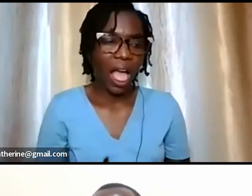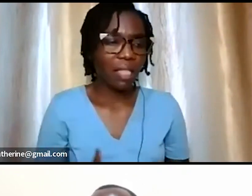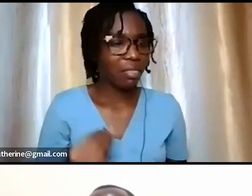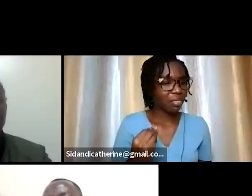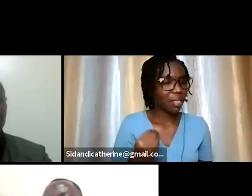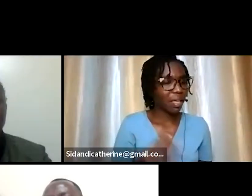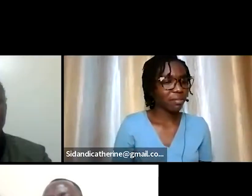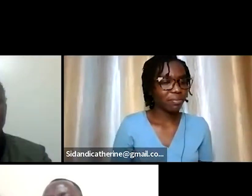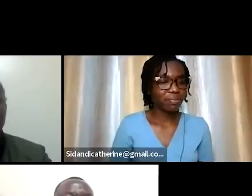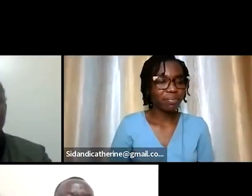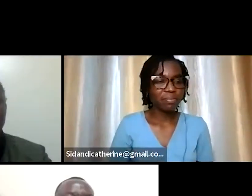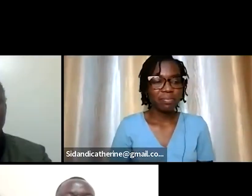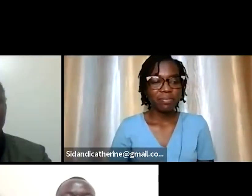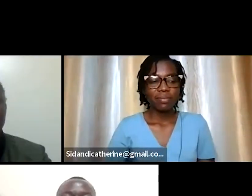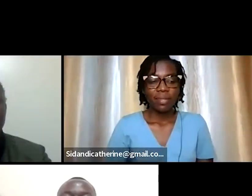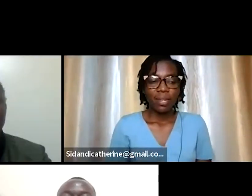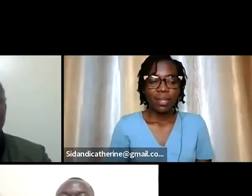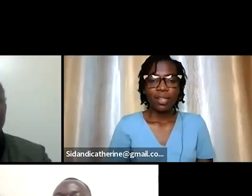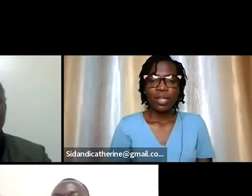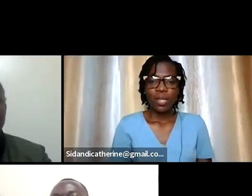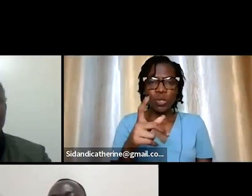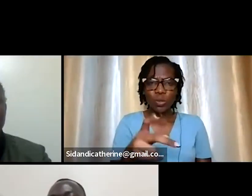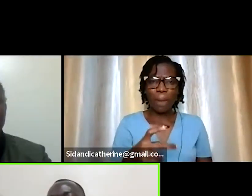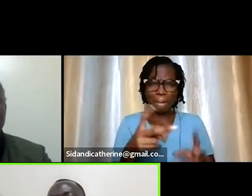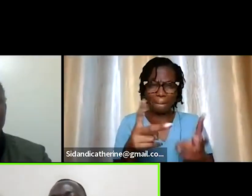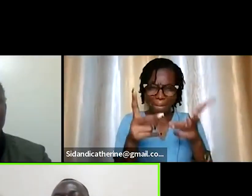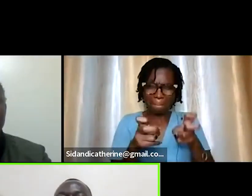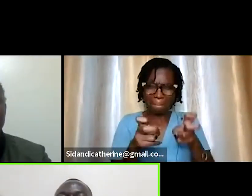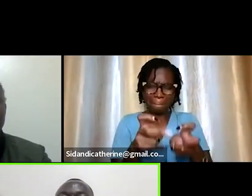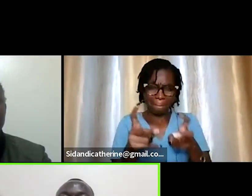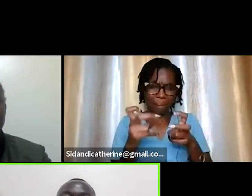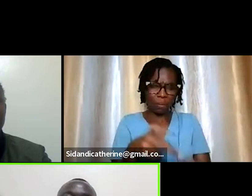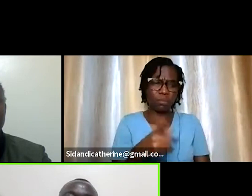we were magnetic. You were drawn in.